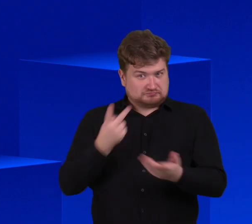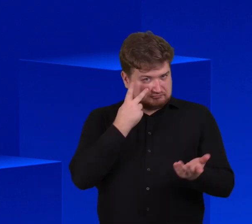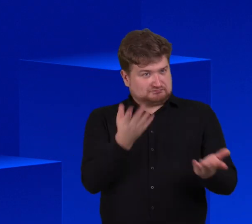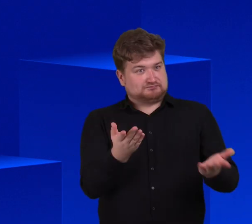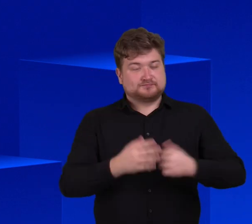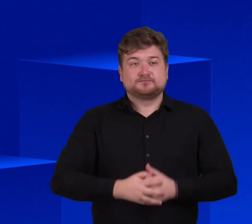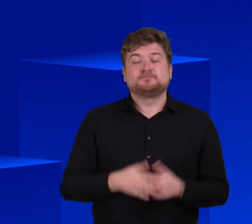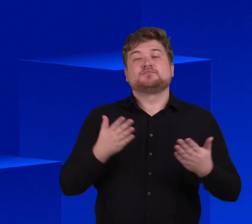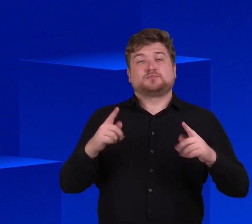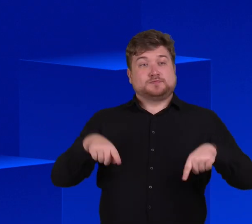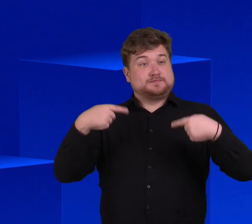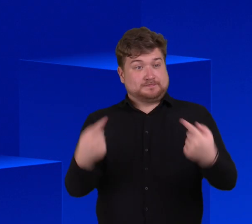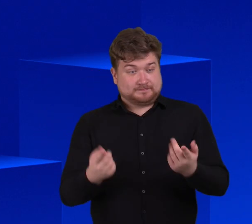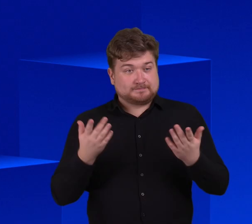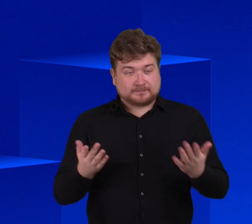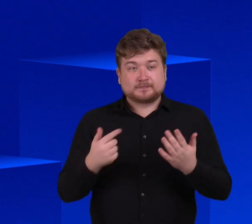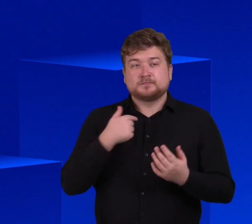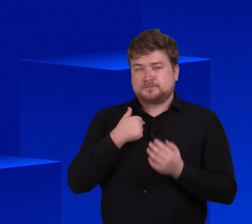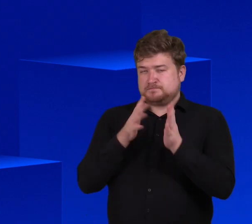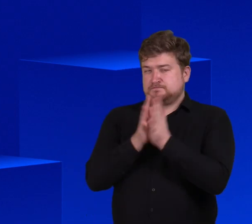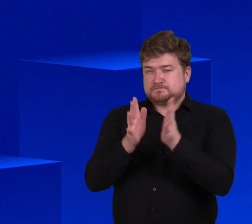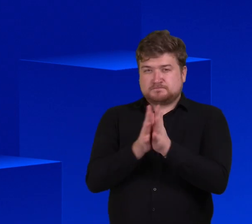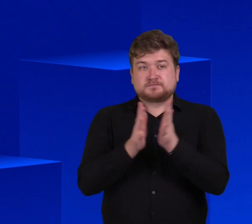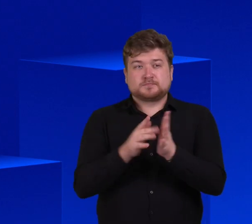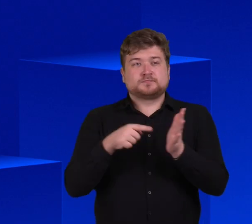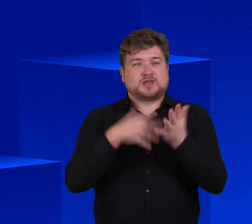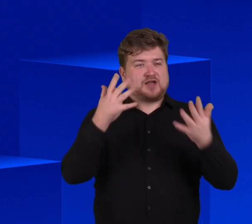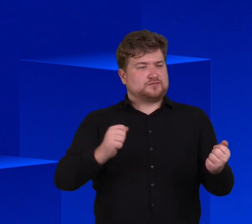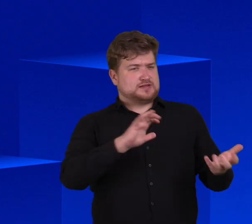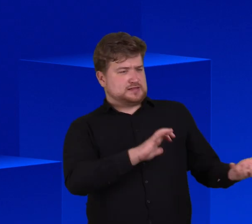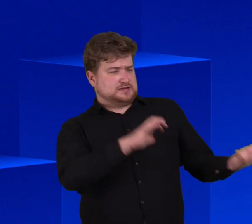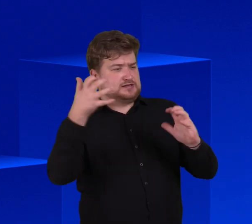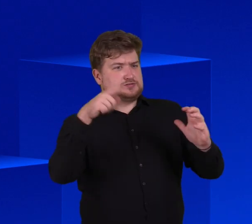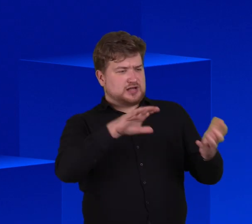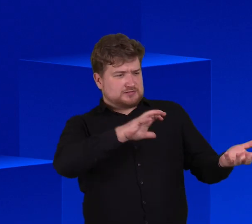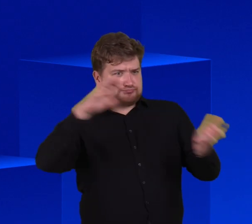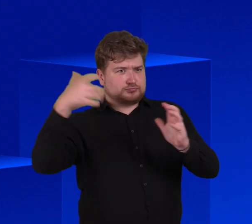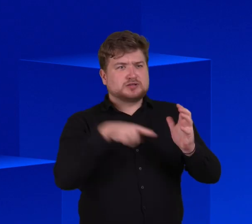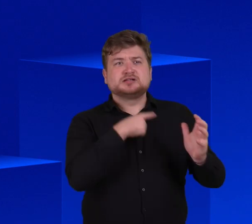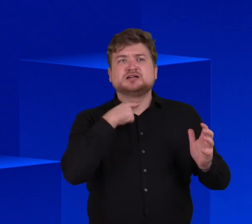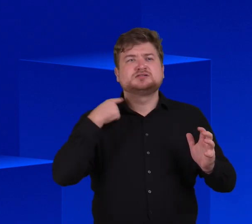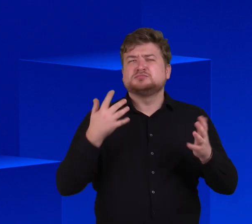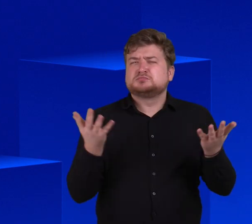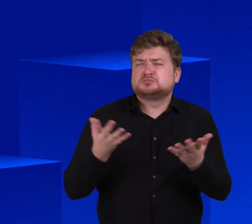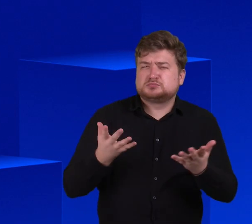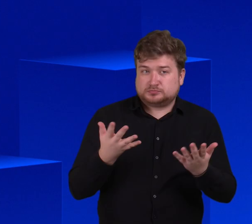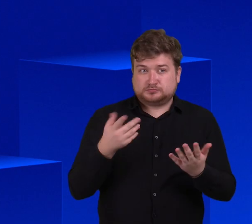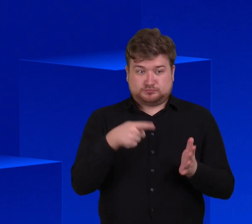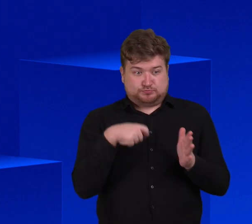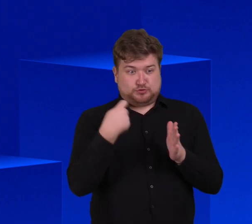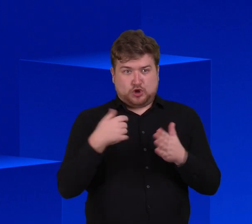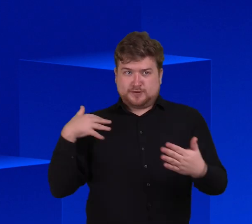projects that we completed in the past ESPON program. It was actually our last research, where we presented